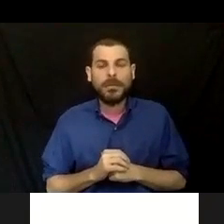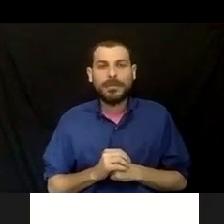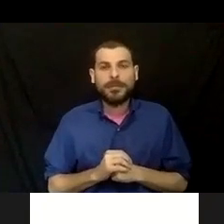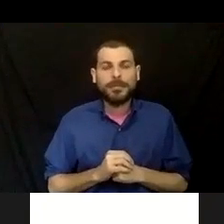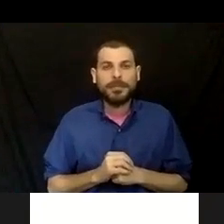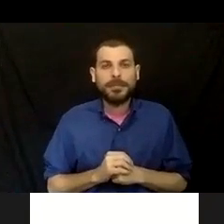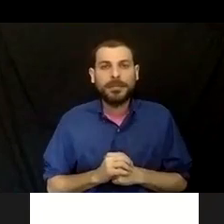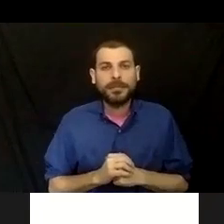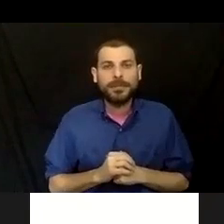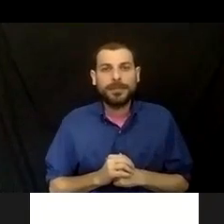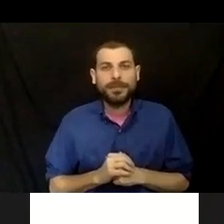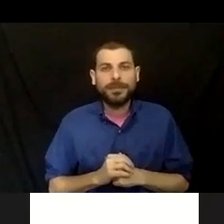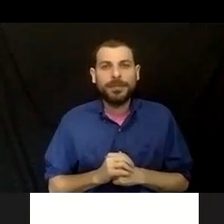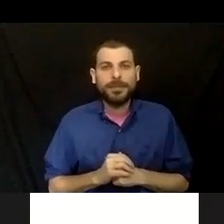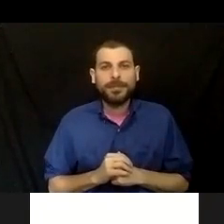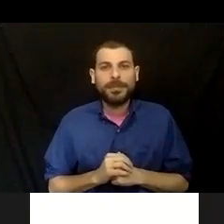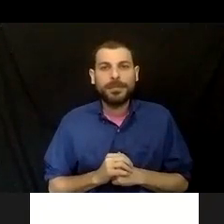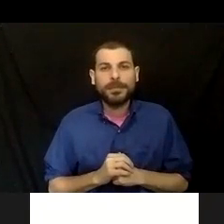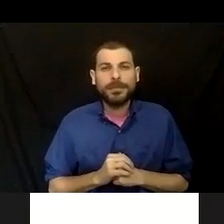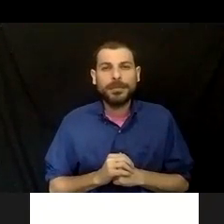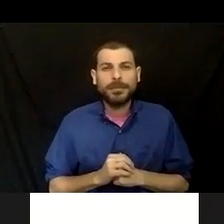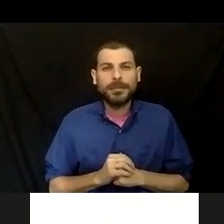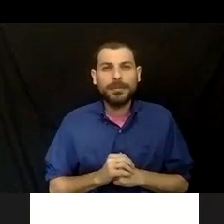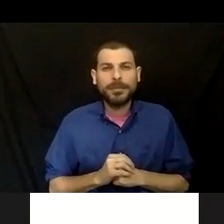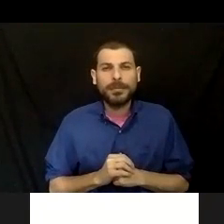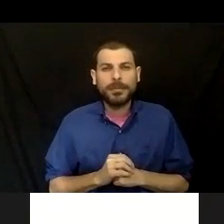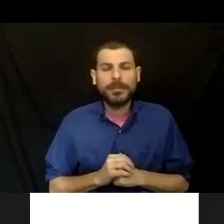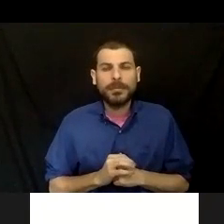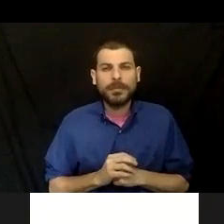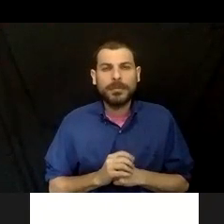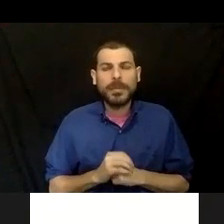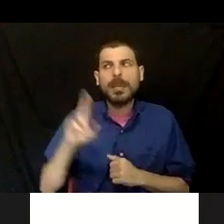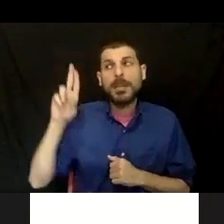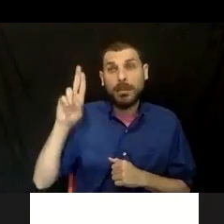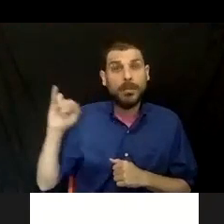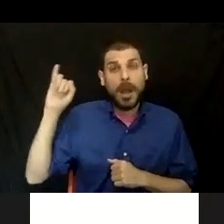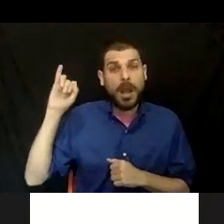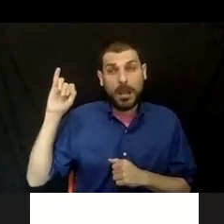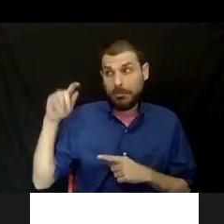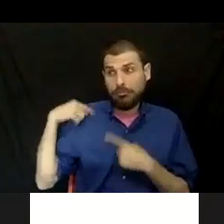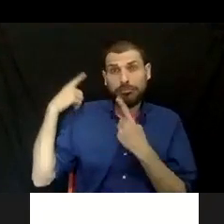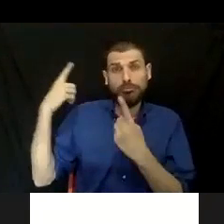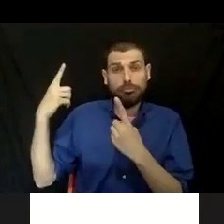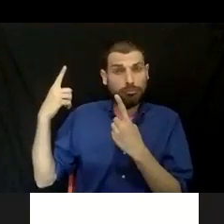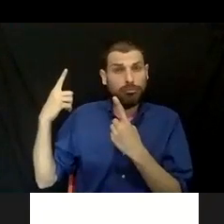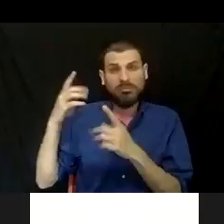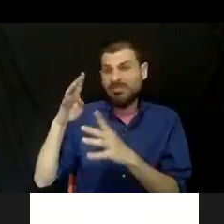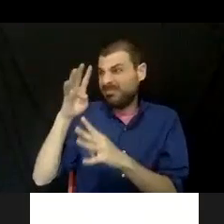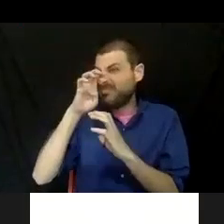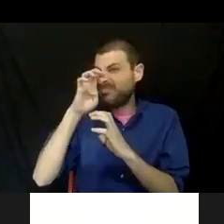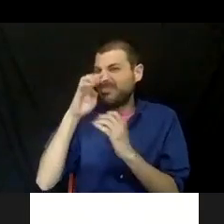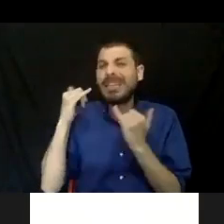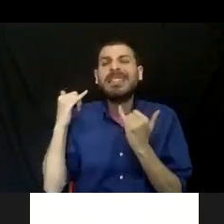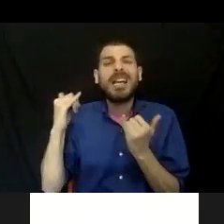traditional UI, traditional unemployment insurance, there's been kind of a relaxation of the rules. So we're going to discuss